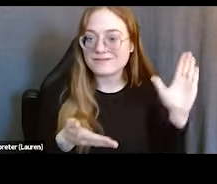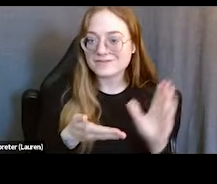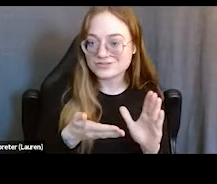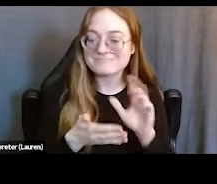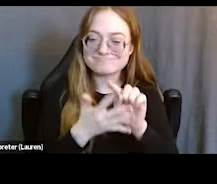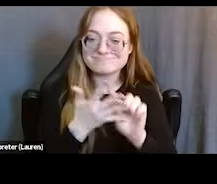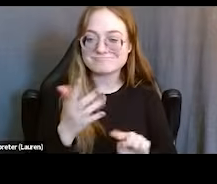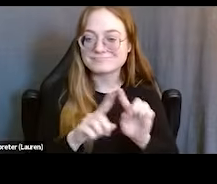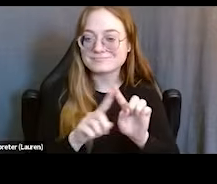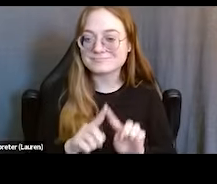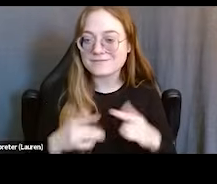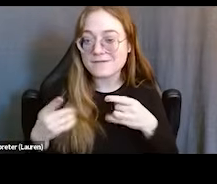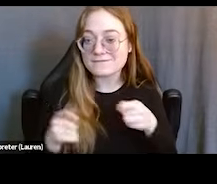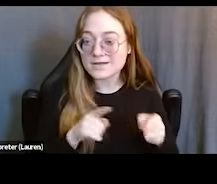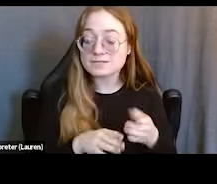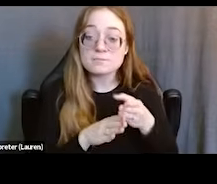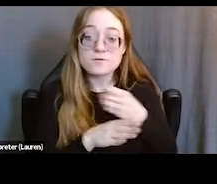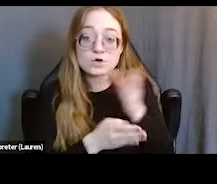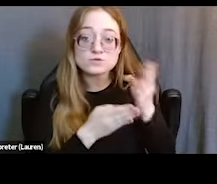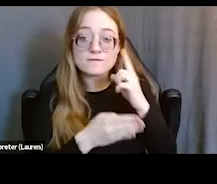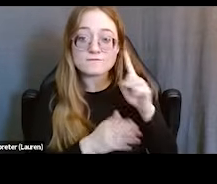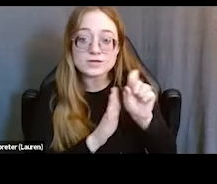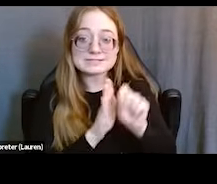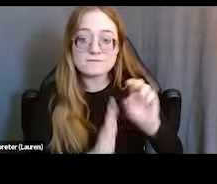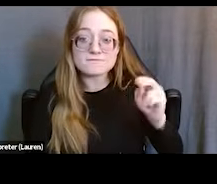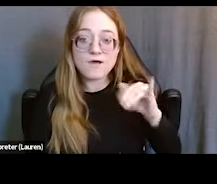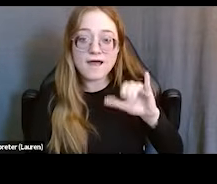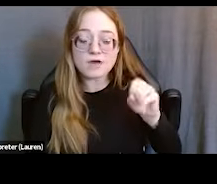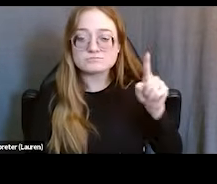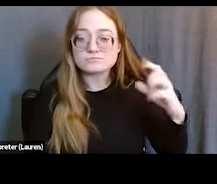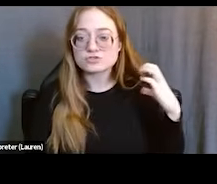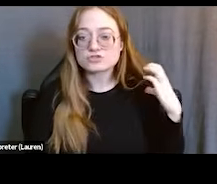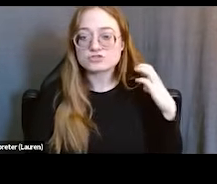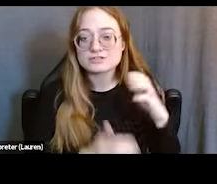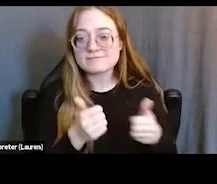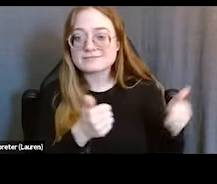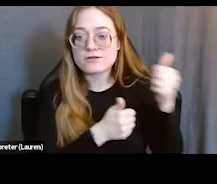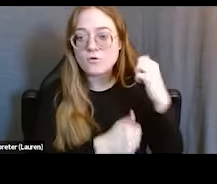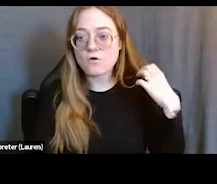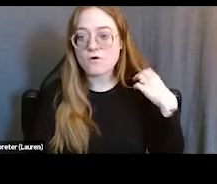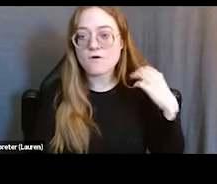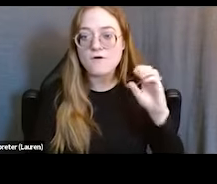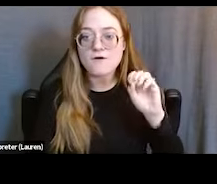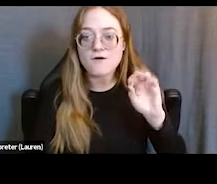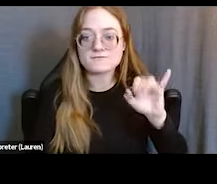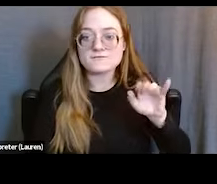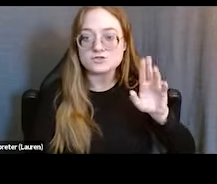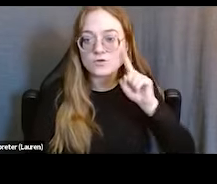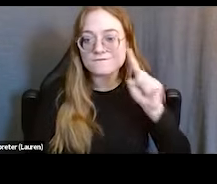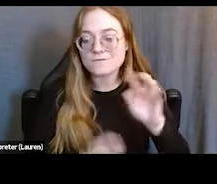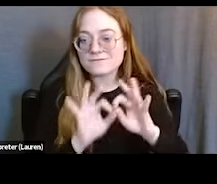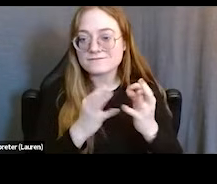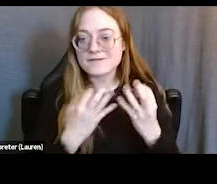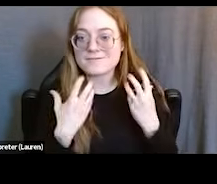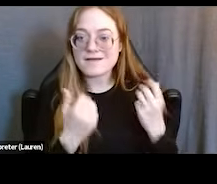joining the state of Ohio, she served as the Chief Executive Officer of the Ohio Council on Behavioral Health and Family Services